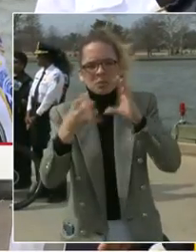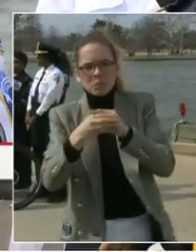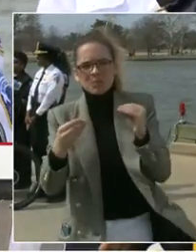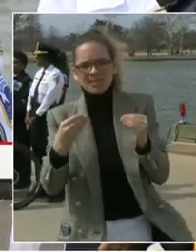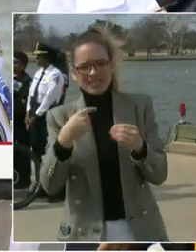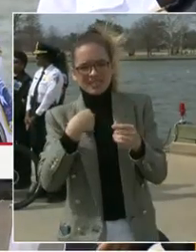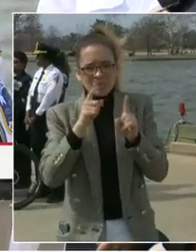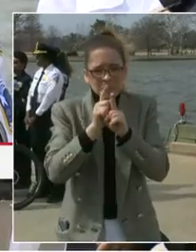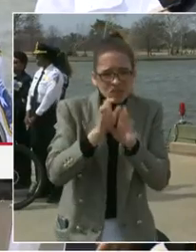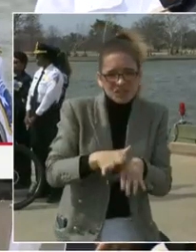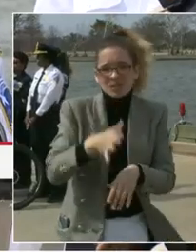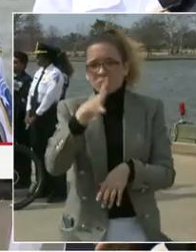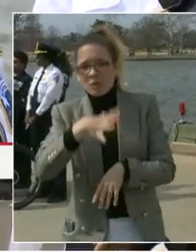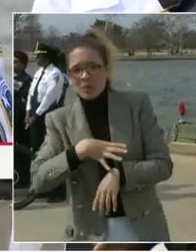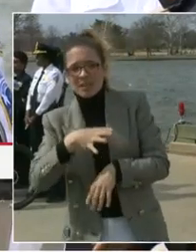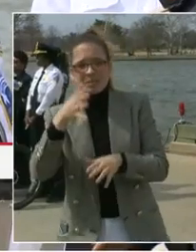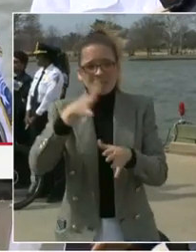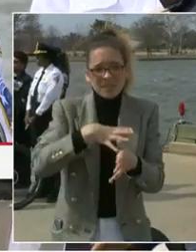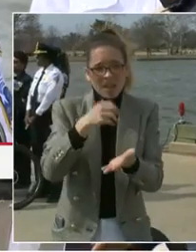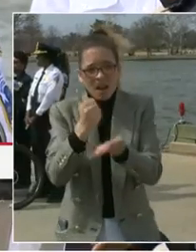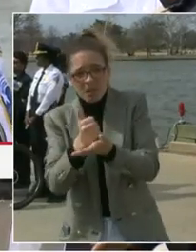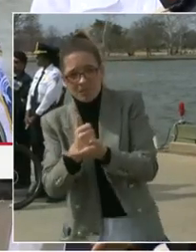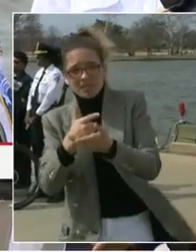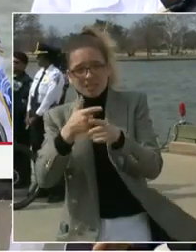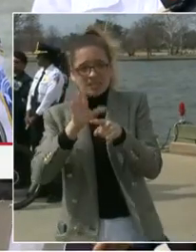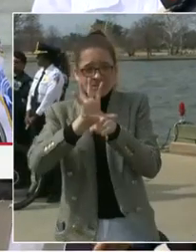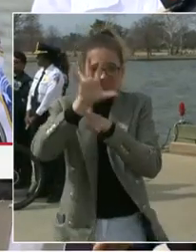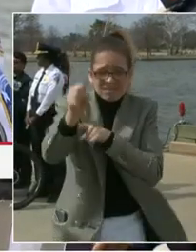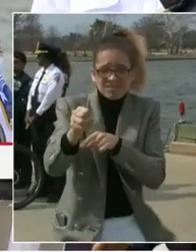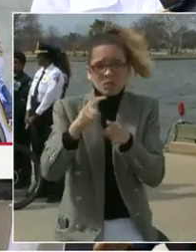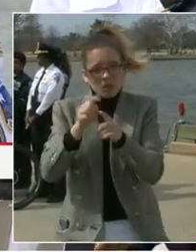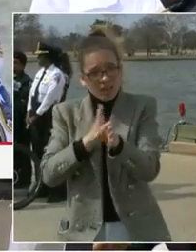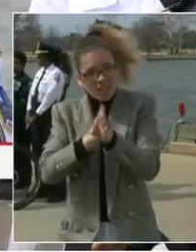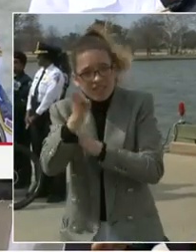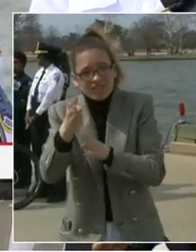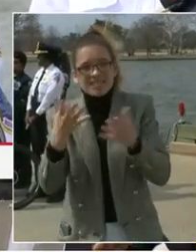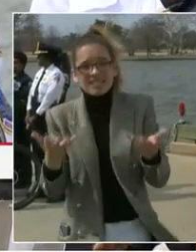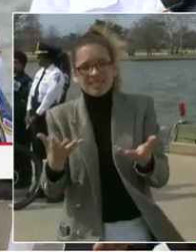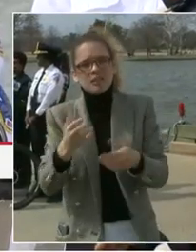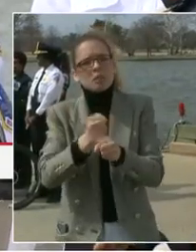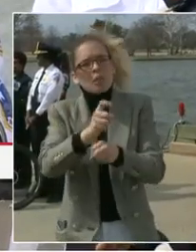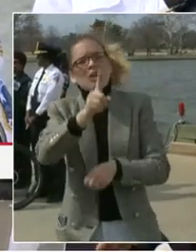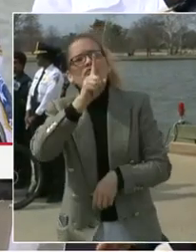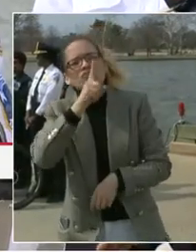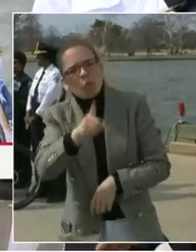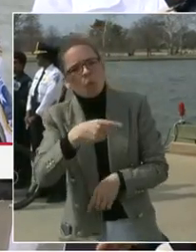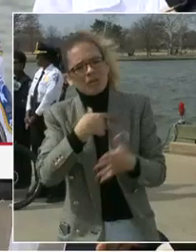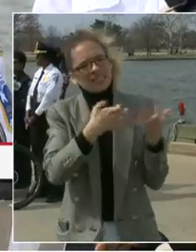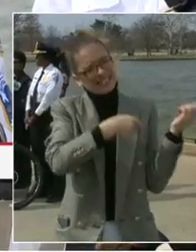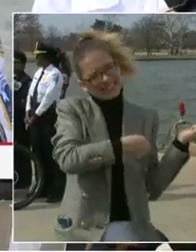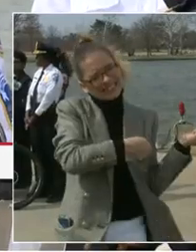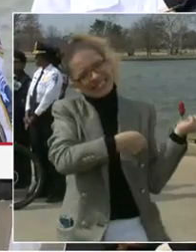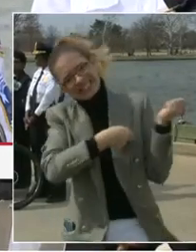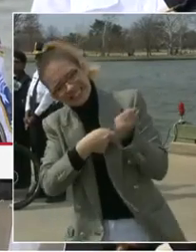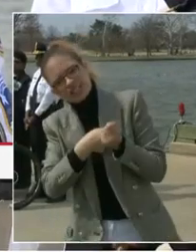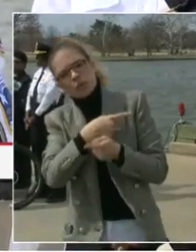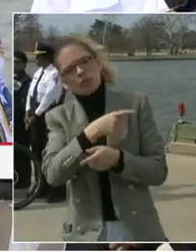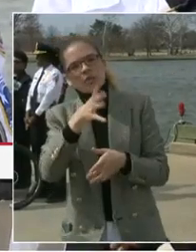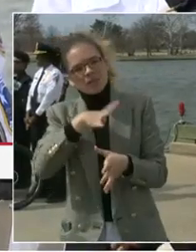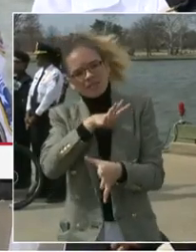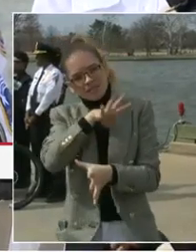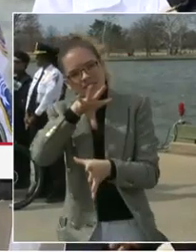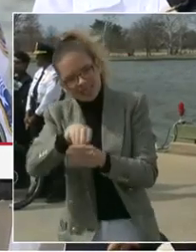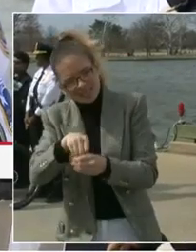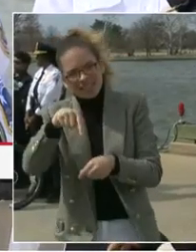women who helped propel our careers, is this: extend your hand back, bring folks along with you, and invest in them, because